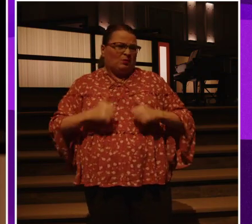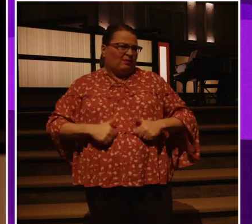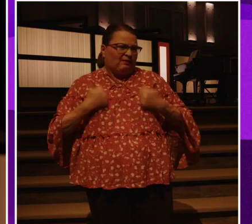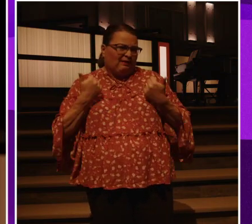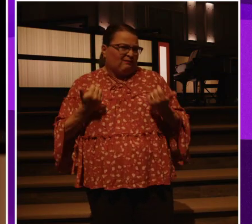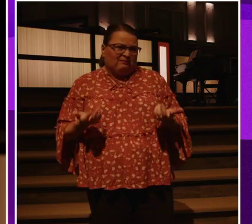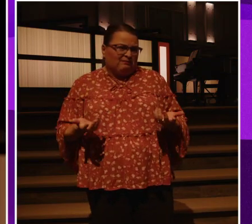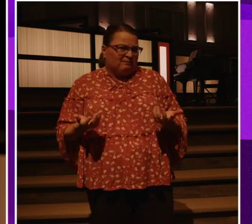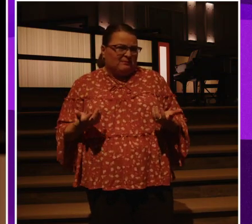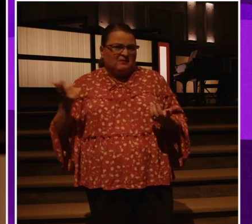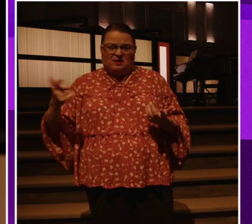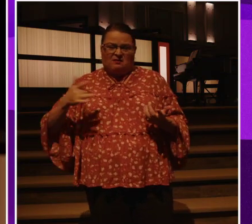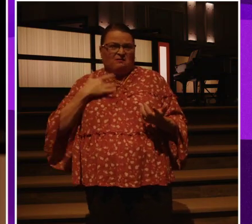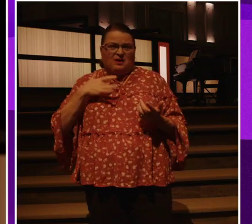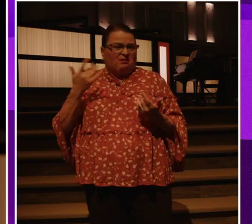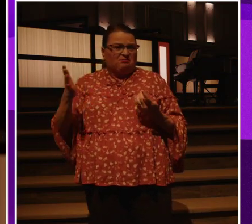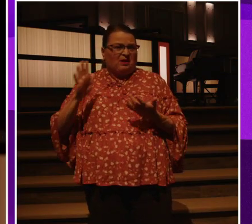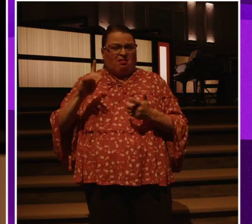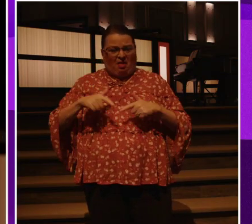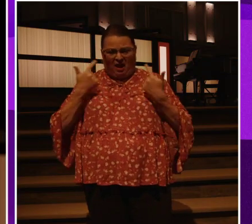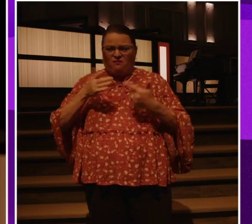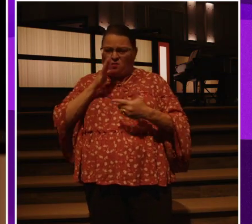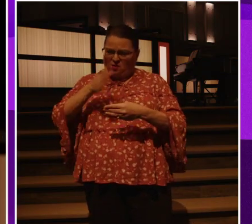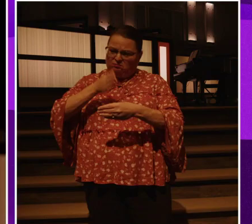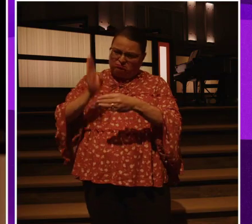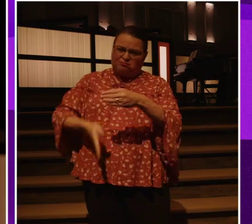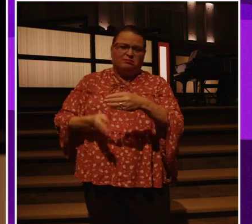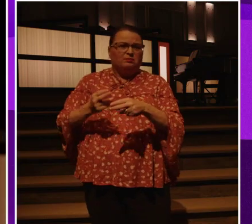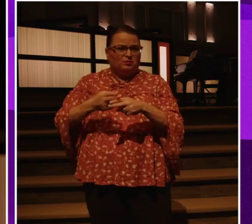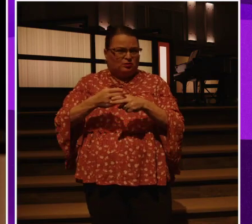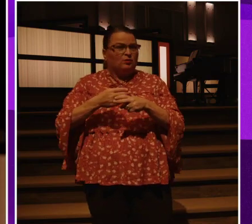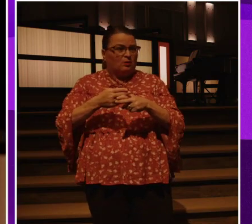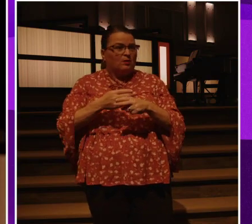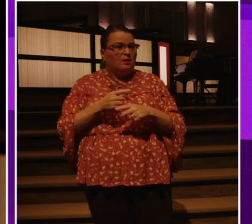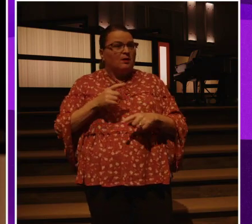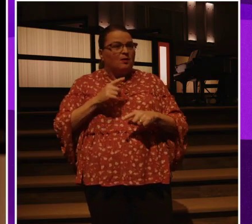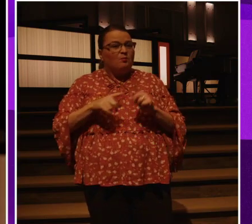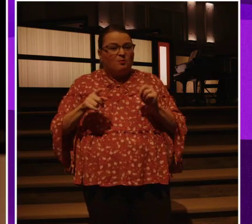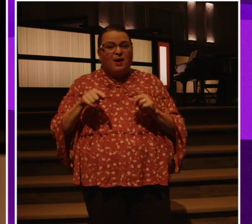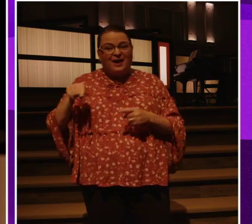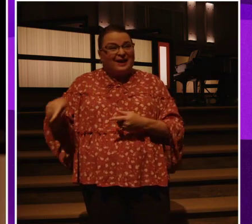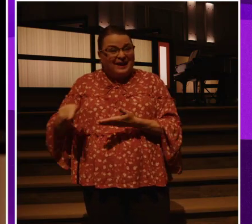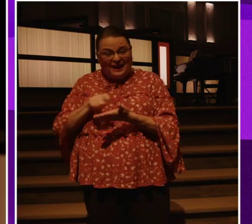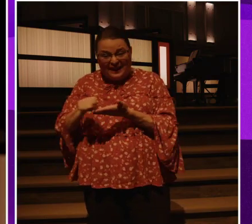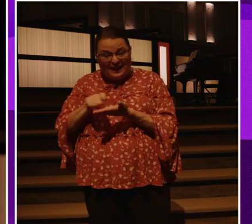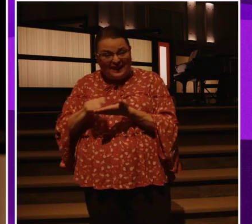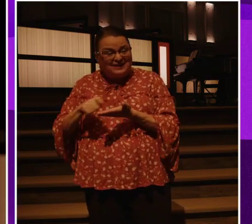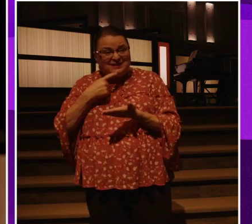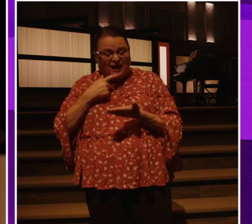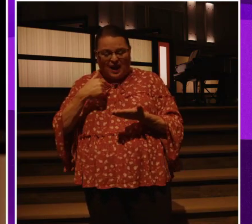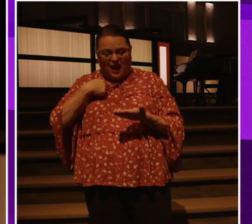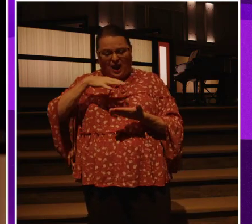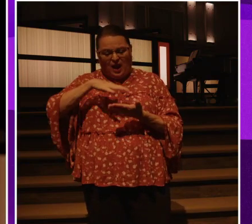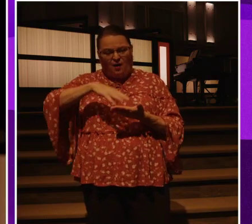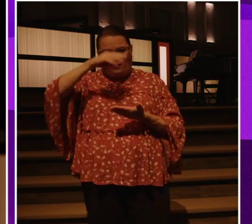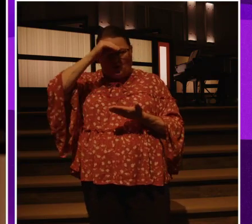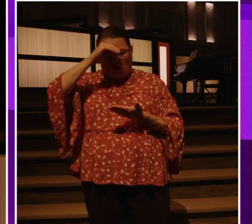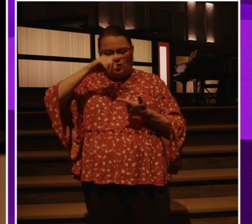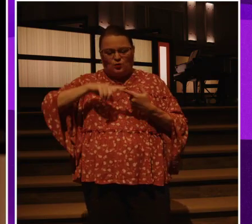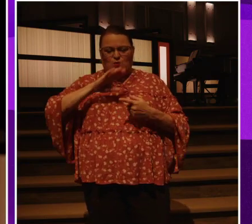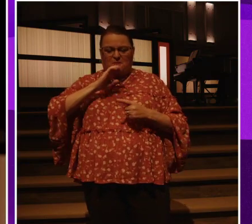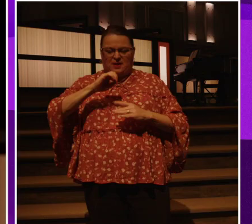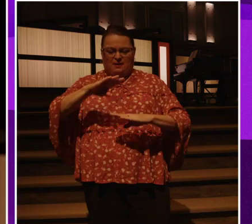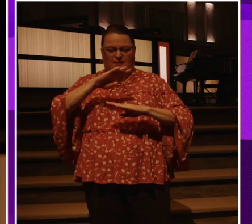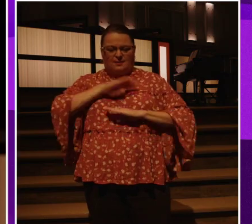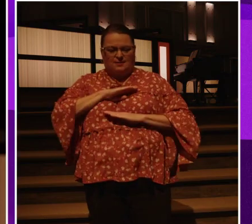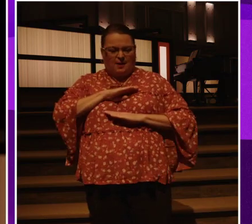the rest of his life. And yet here is the man who has said, I have learned to be content wherever